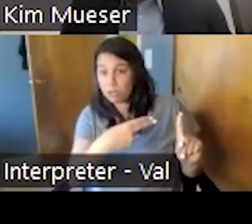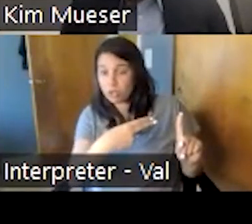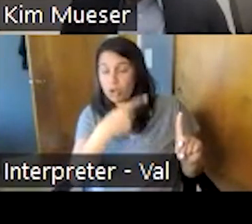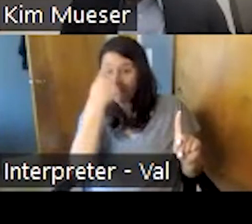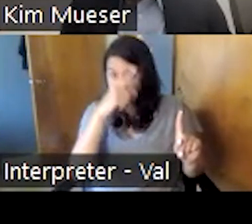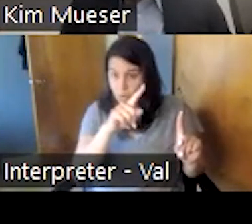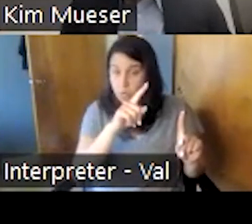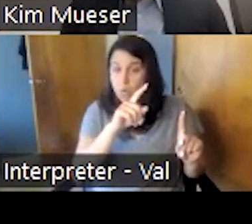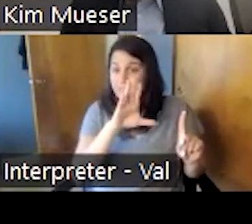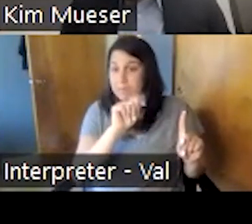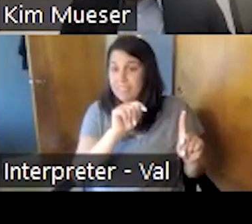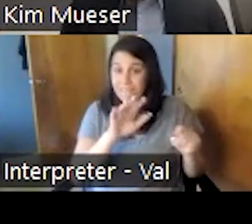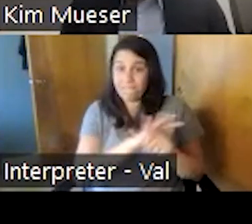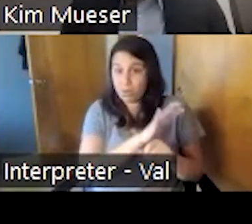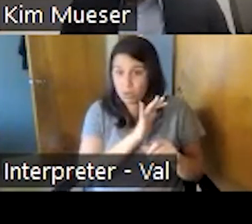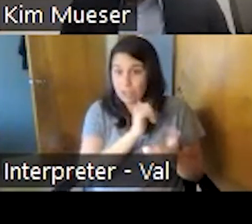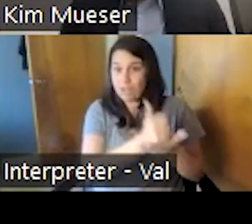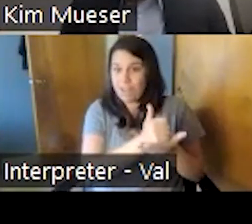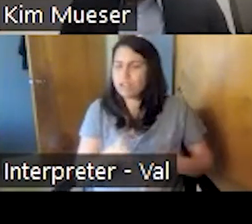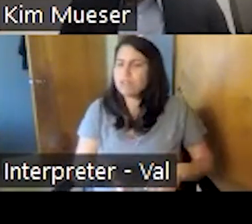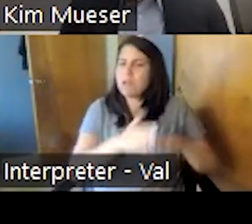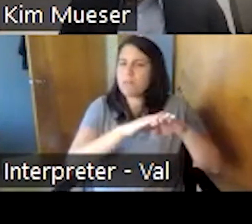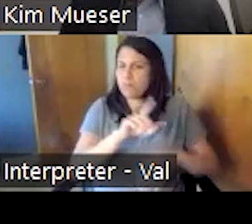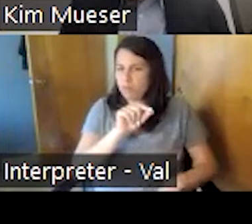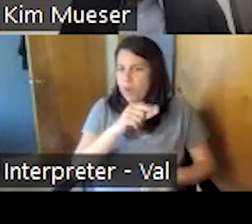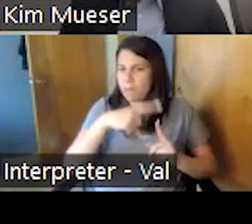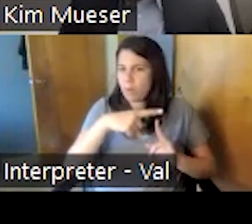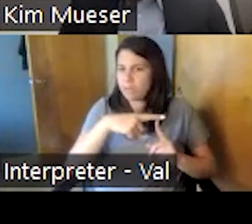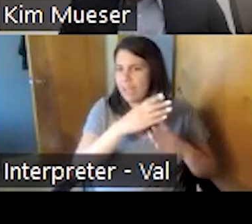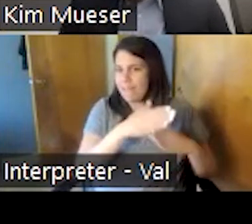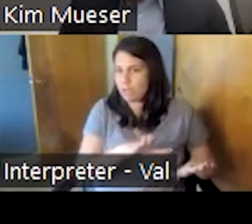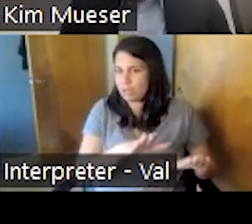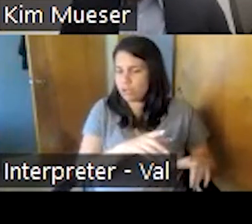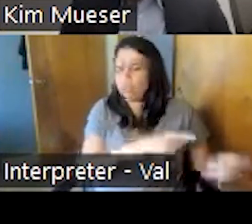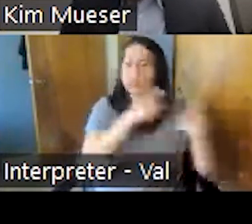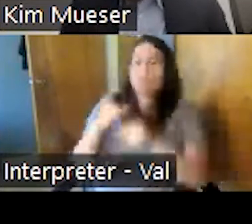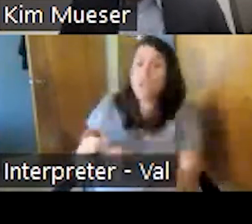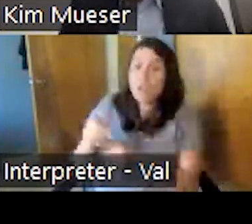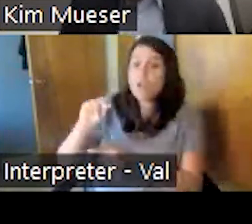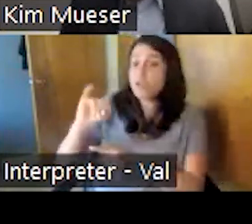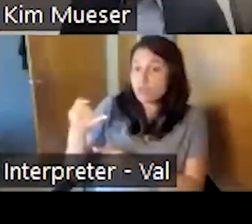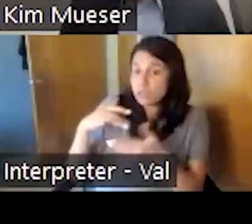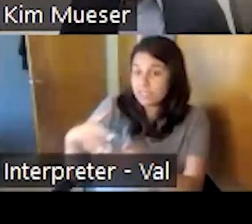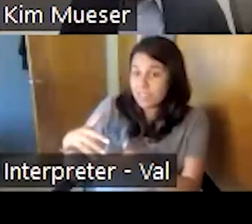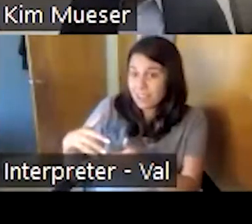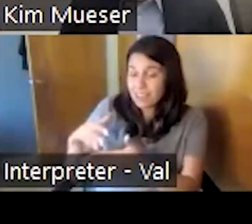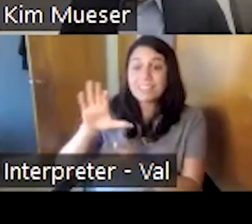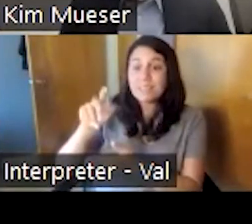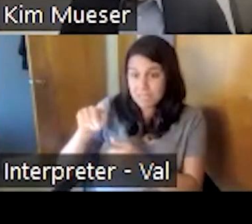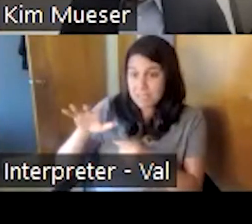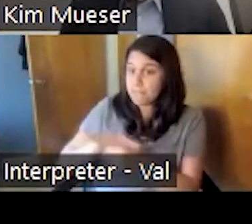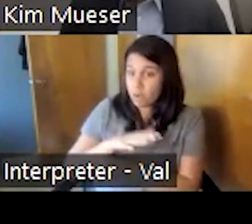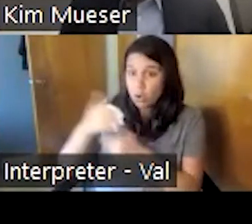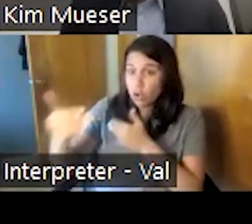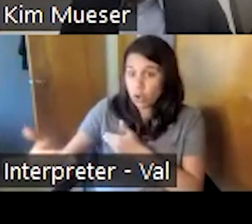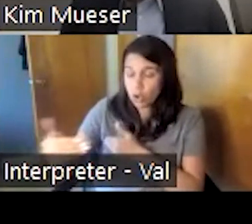intervention, people improved 20 points on average. And in the New Jersey study, with the same intervention, they improved 23